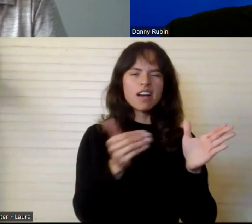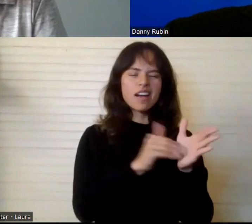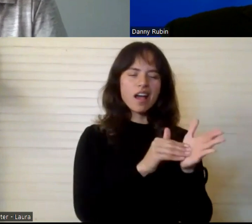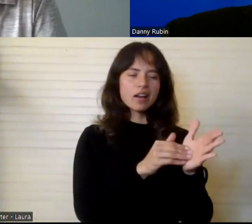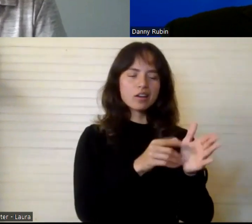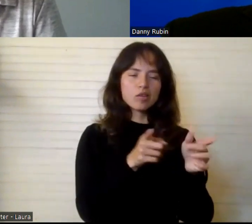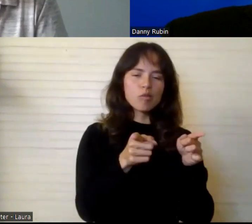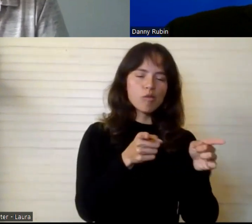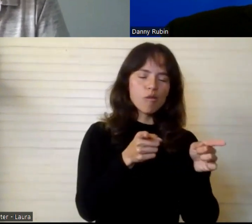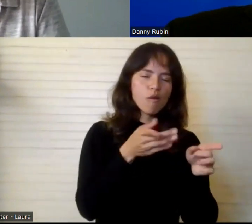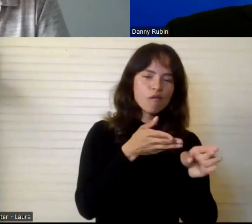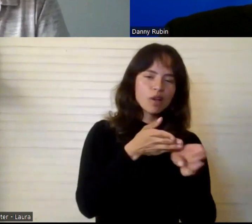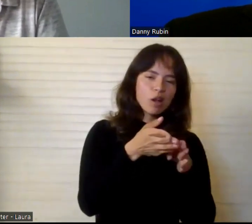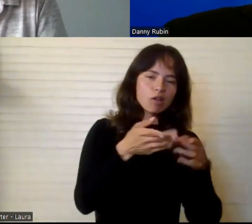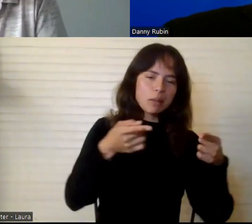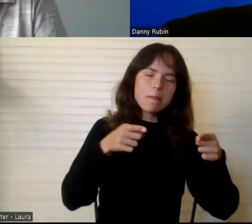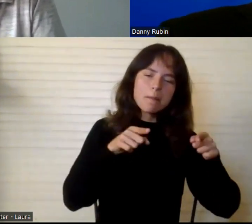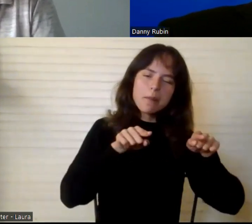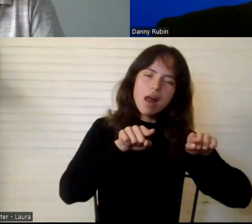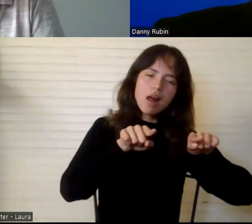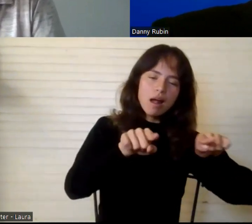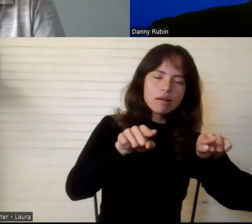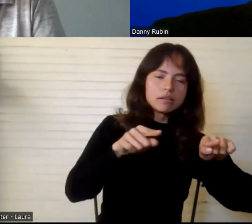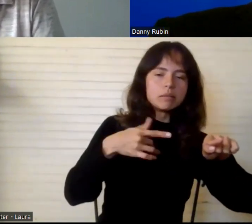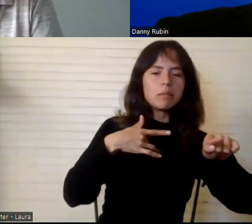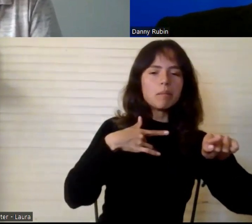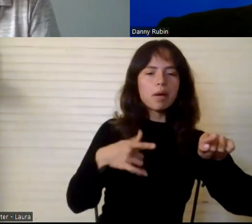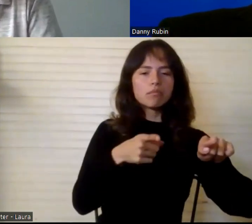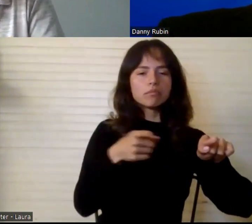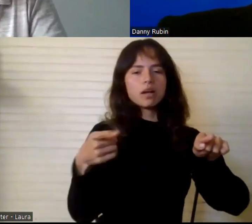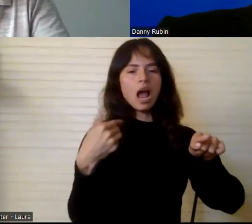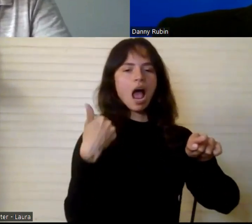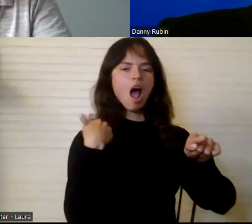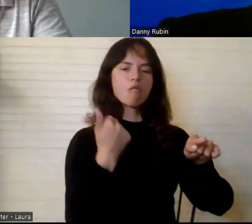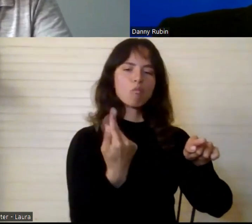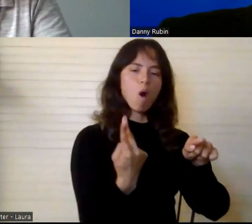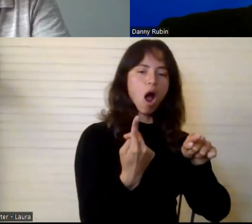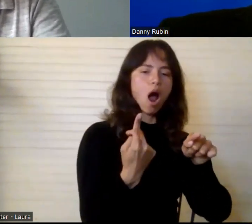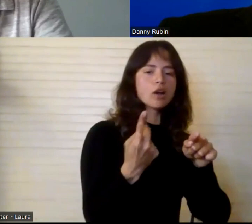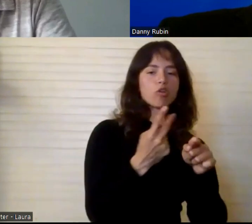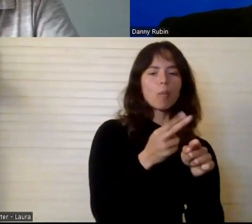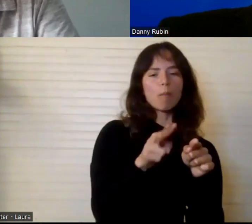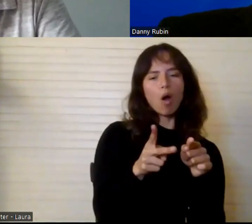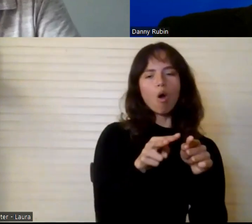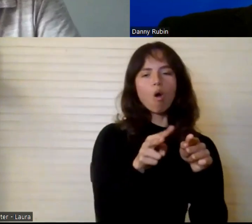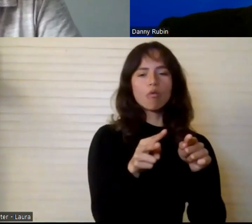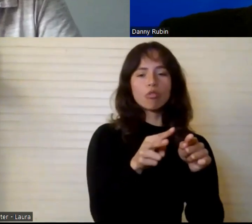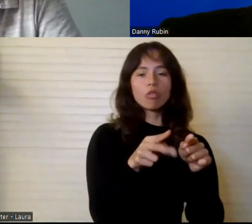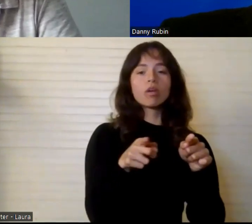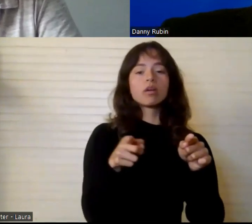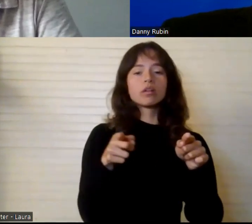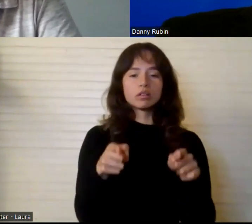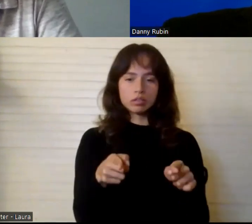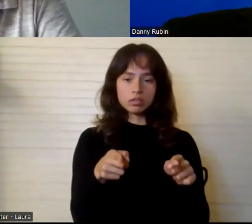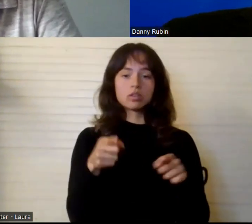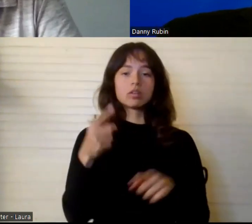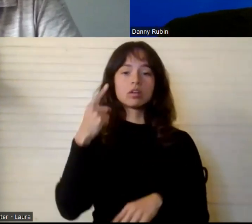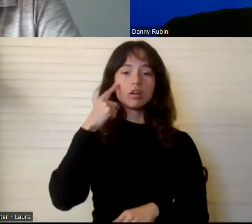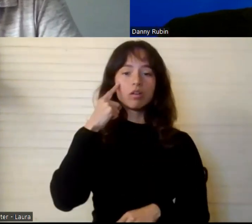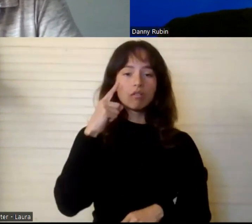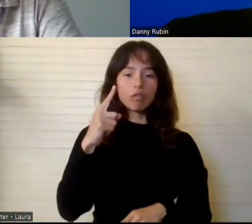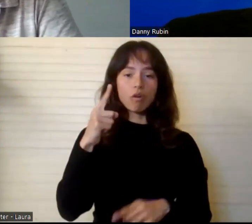not always a strict requirement. At least it's not for TechArk. There are other individuals with alternative sort of educational